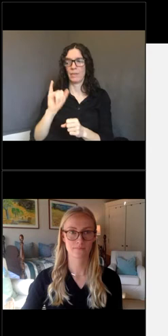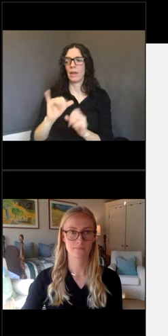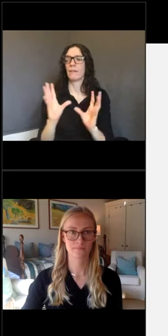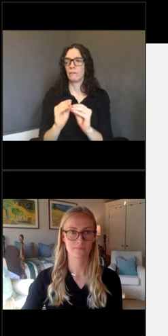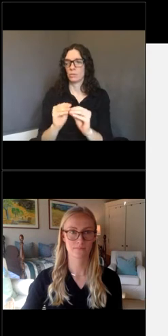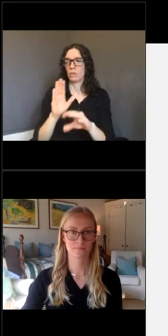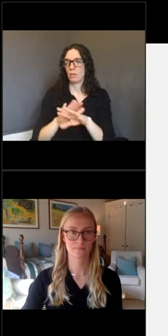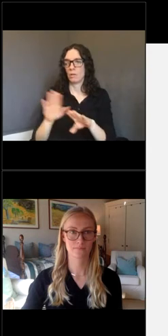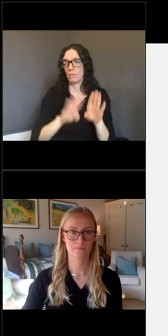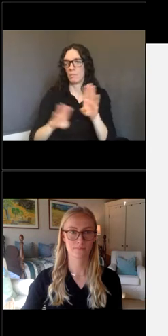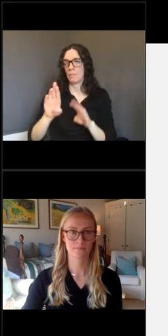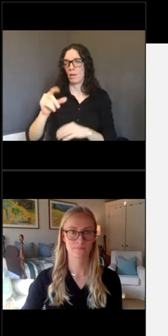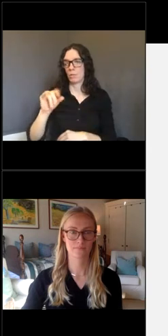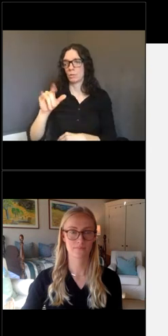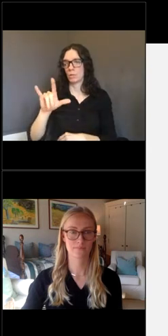has,